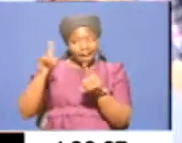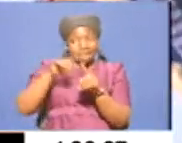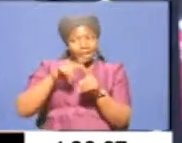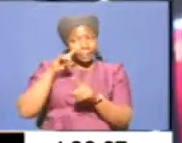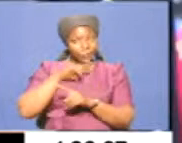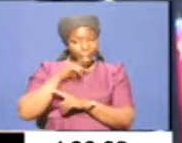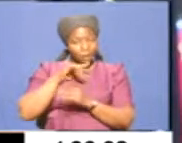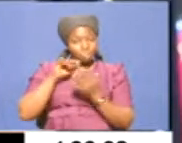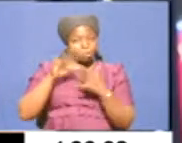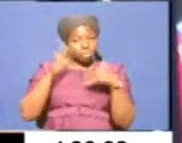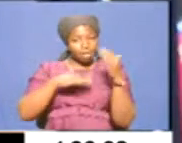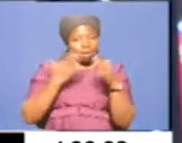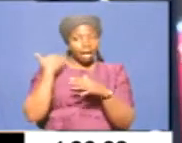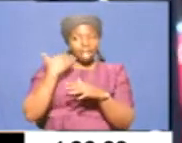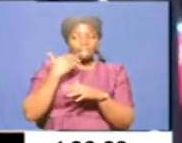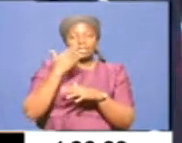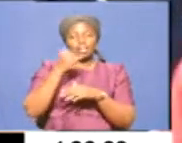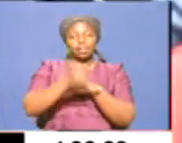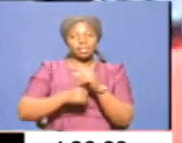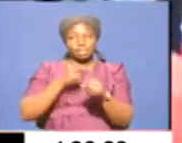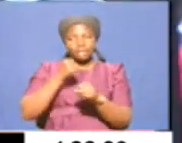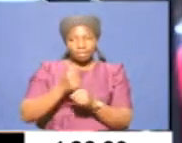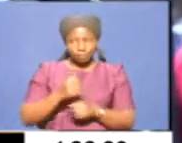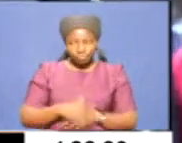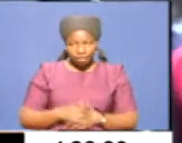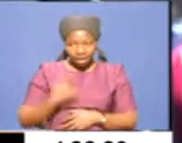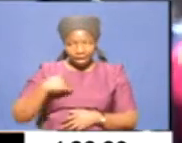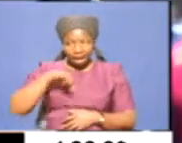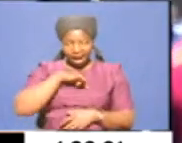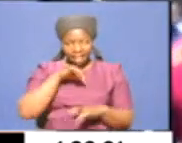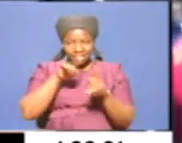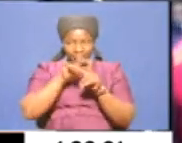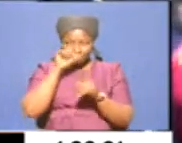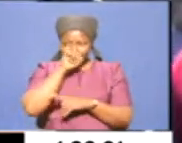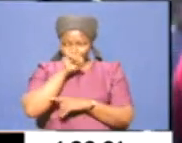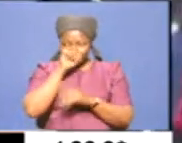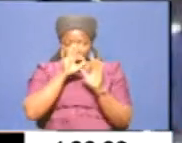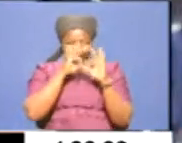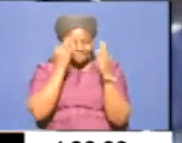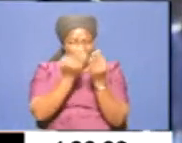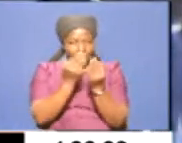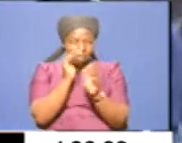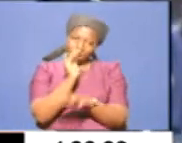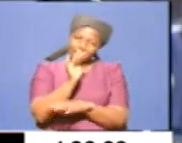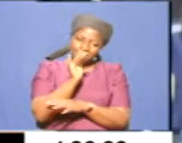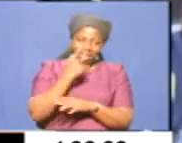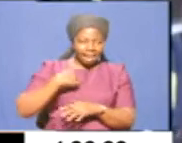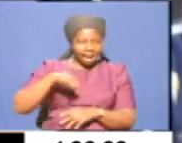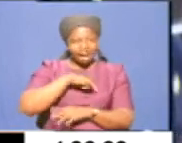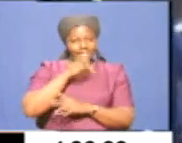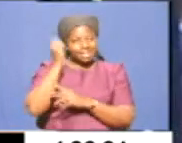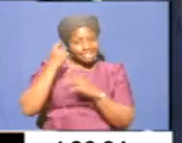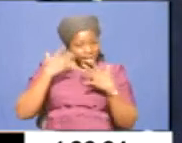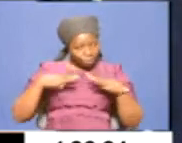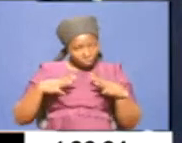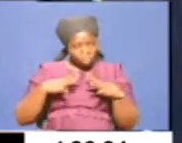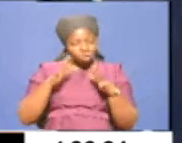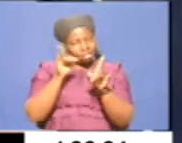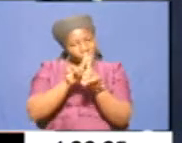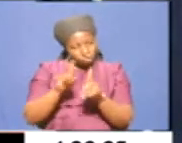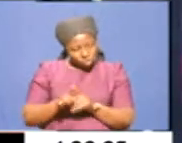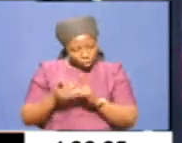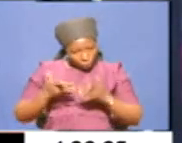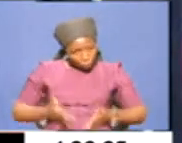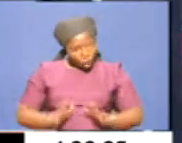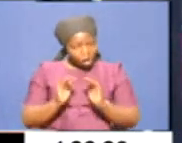years. Kwa hivyo sisi tunaomba kama Street Family, pia sisi ni wa Kenya na tumezaliwa na wazazi kama vile wengine